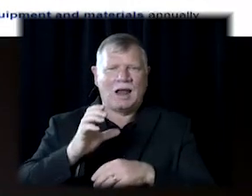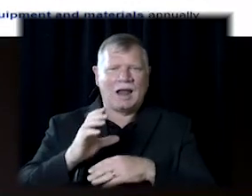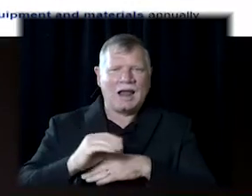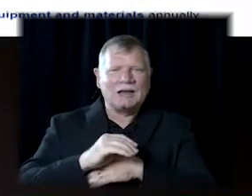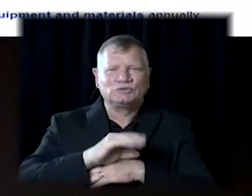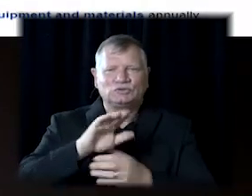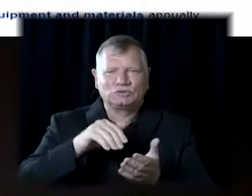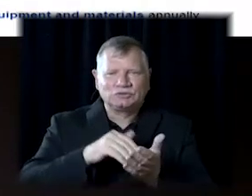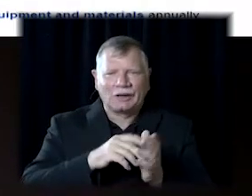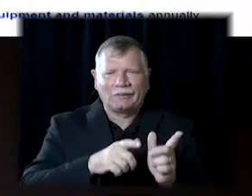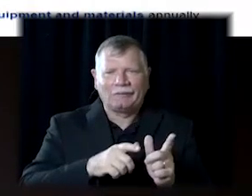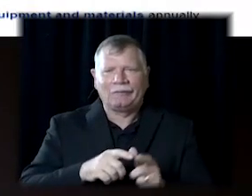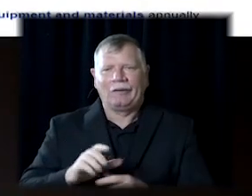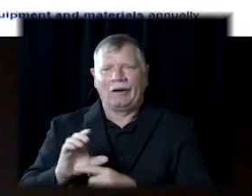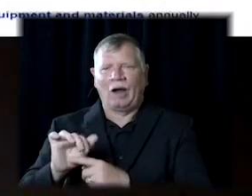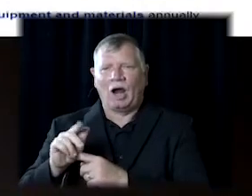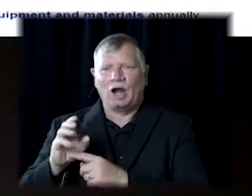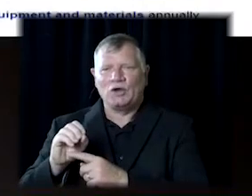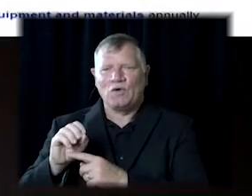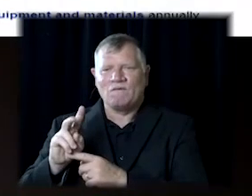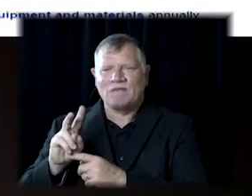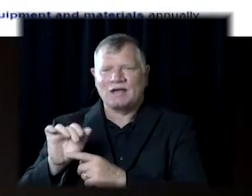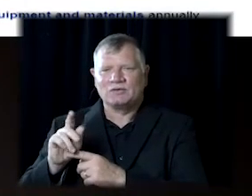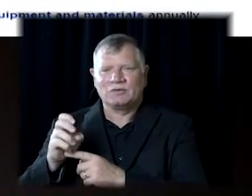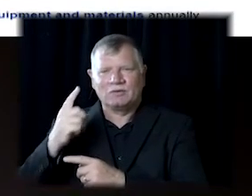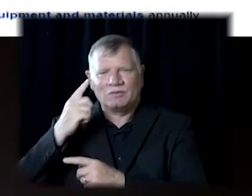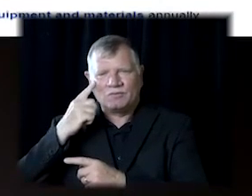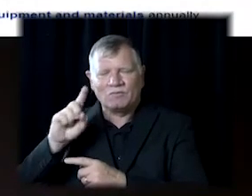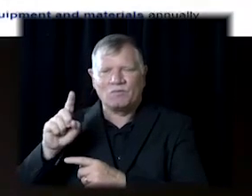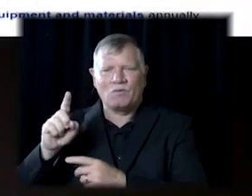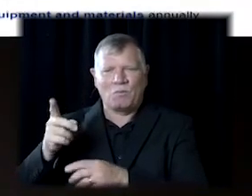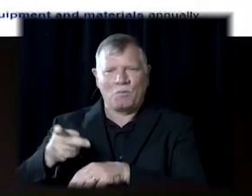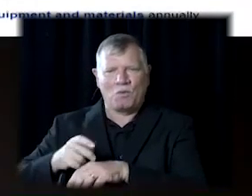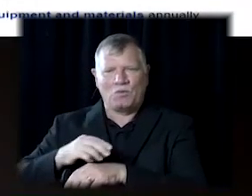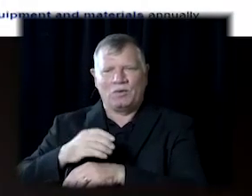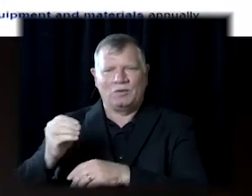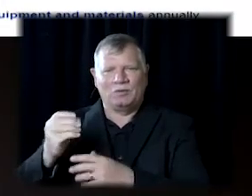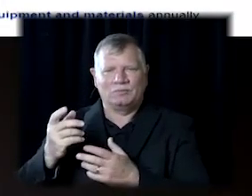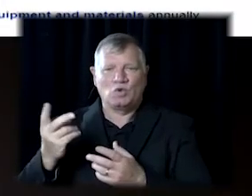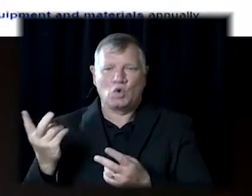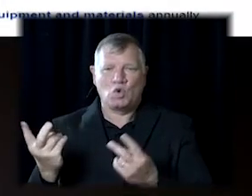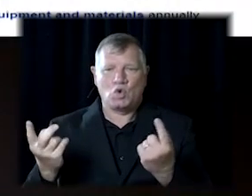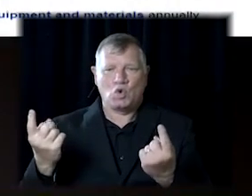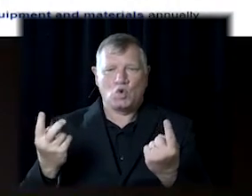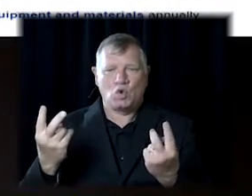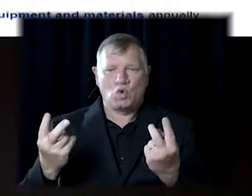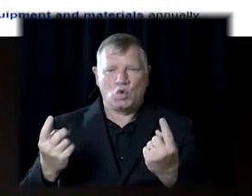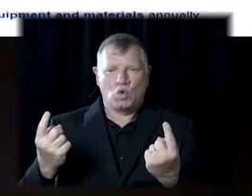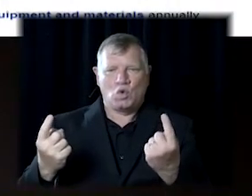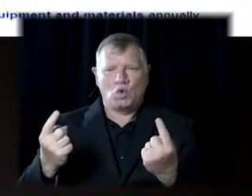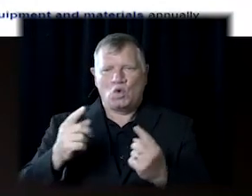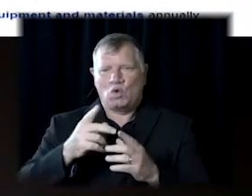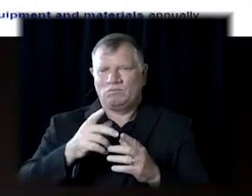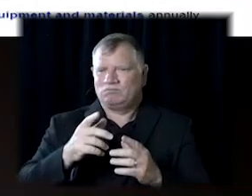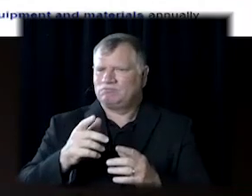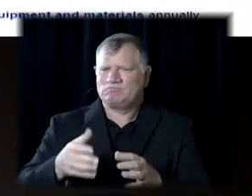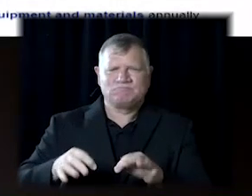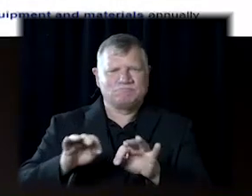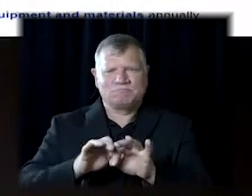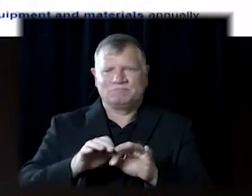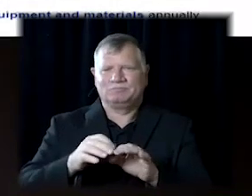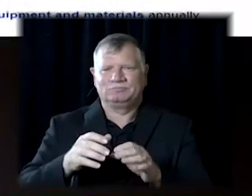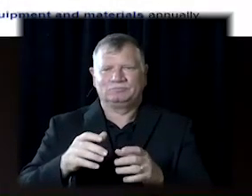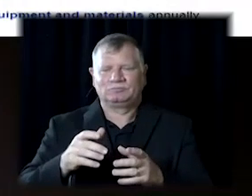$2.5 million for the Cardiovascular Center of Puerto Rico and the Caribbean, two critical institutions on the island. It